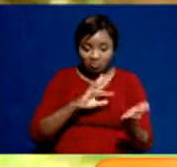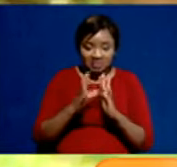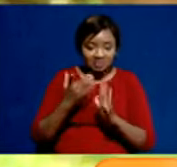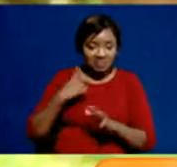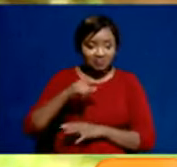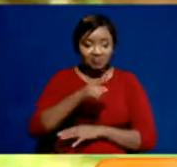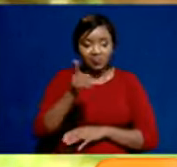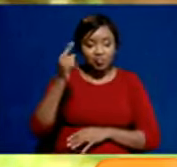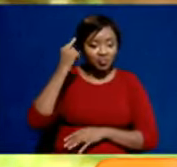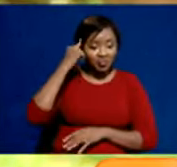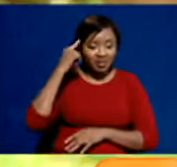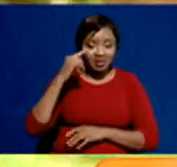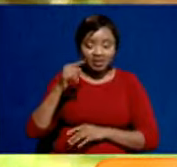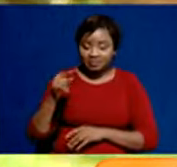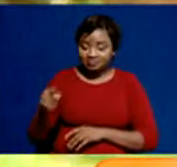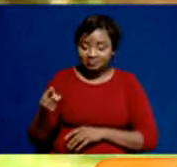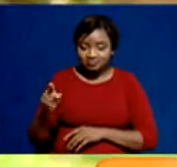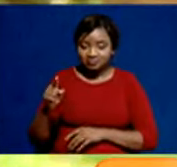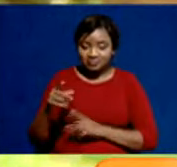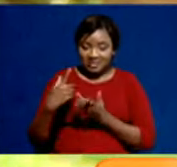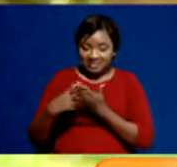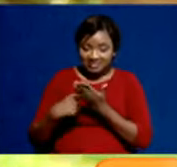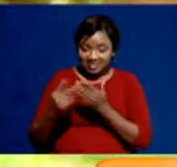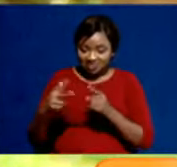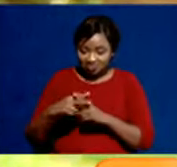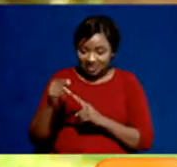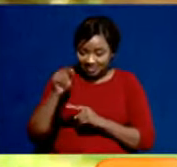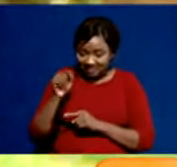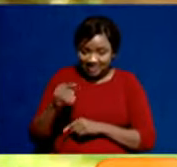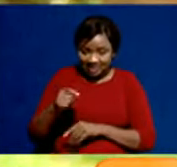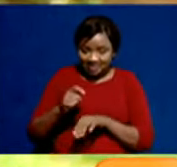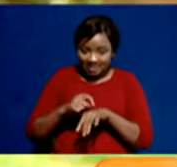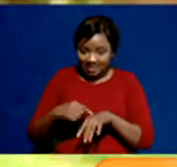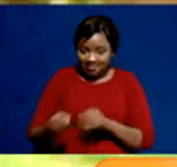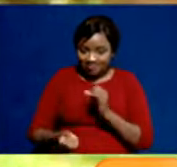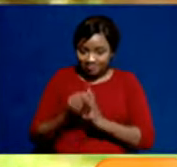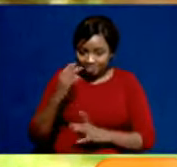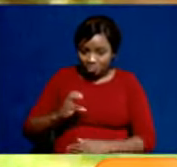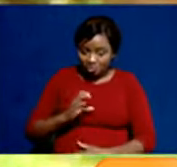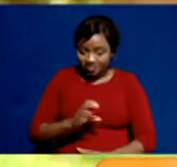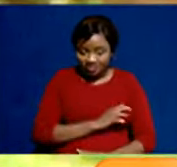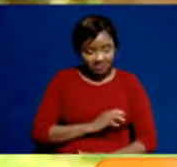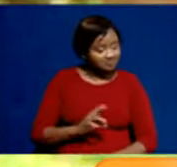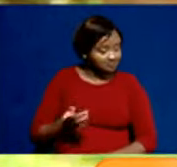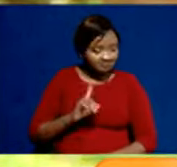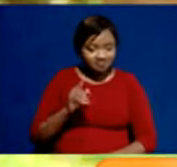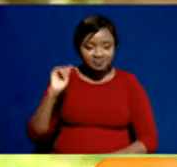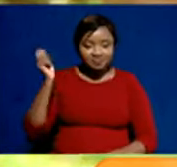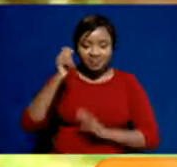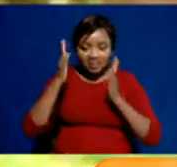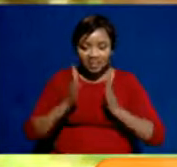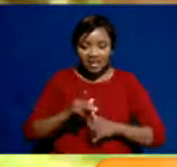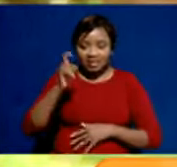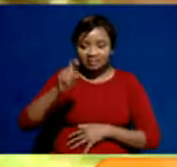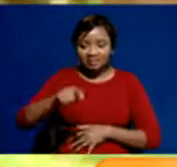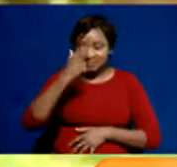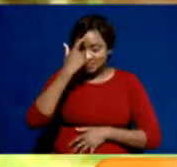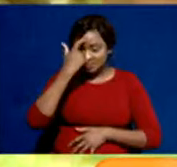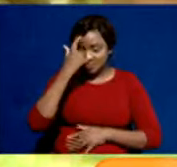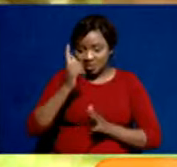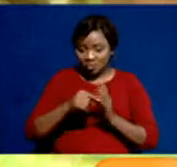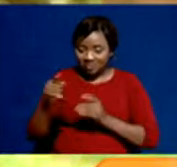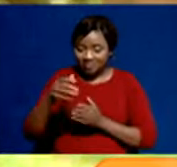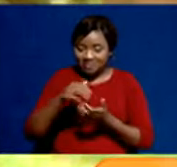began when the NADCO talks began, but that's not true. Kenyans must remember that the